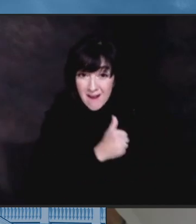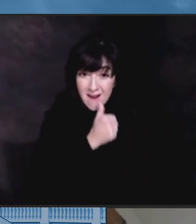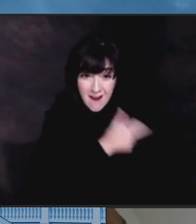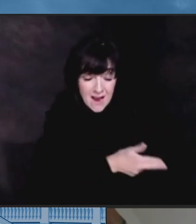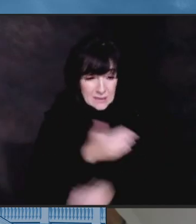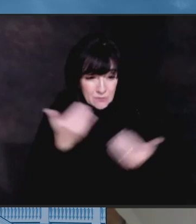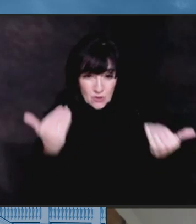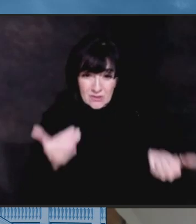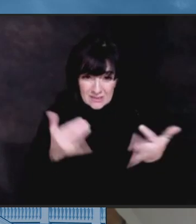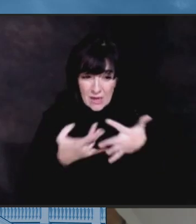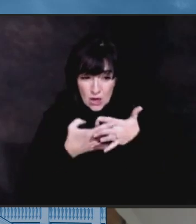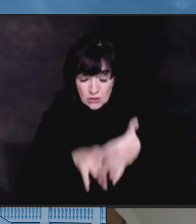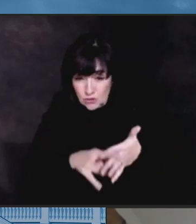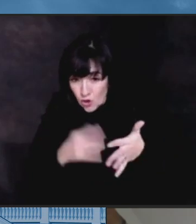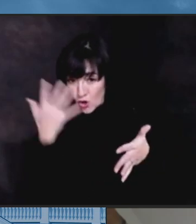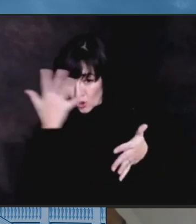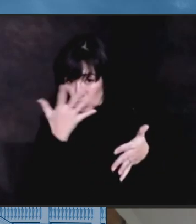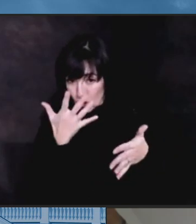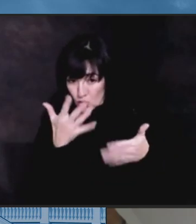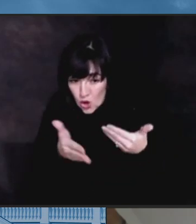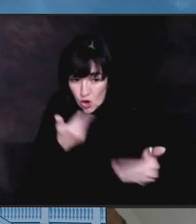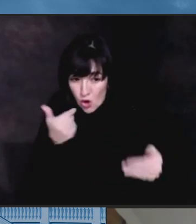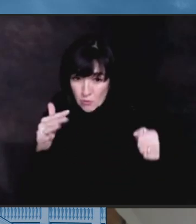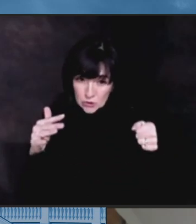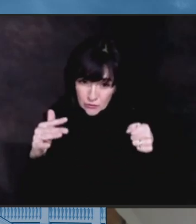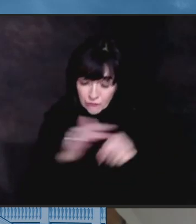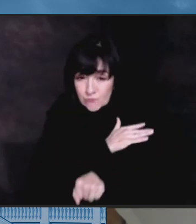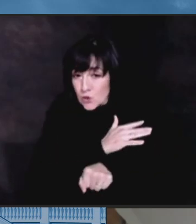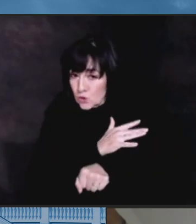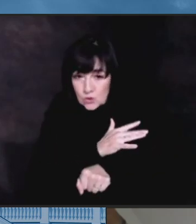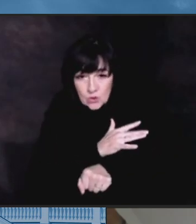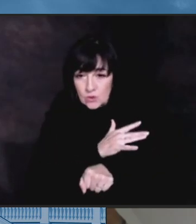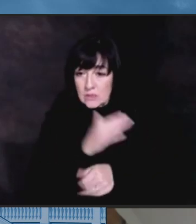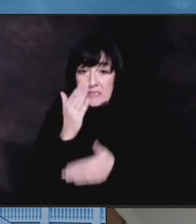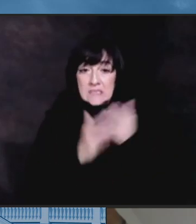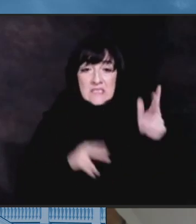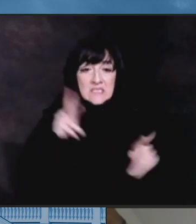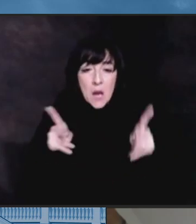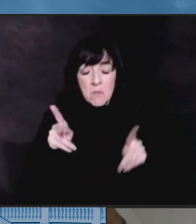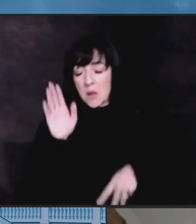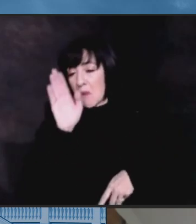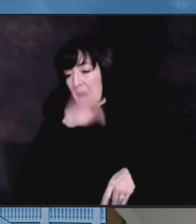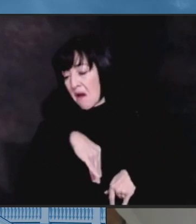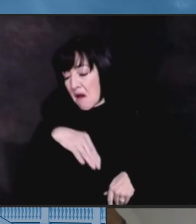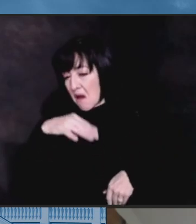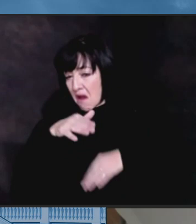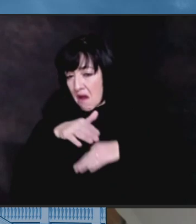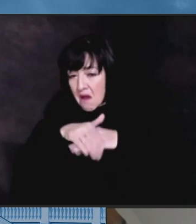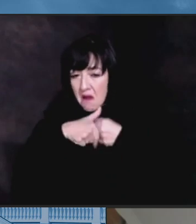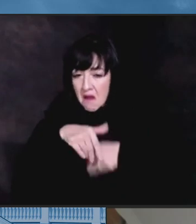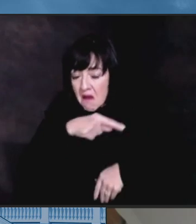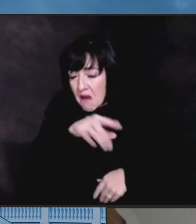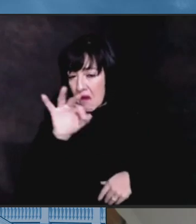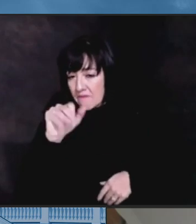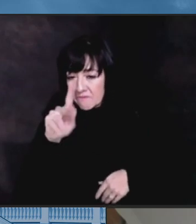They're there, they're present in the hospitals. It's not a hoax. This is real, and it's serious.